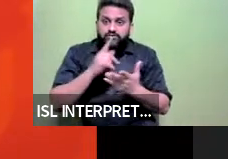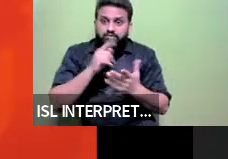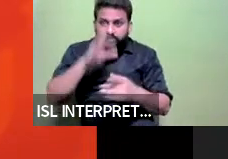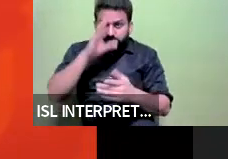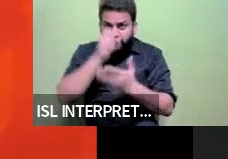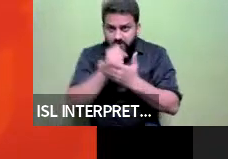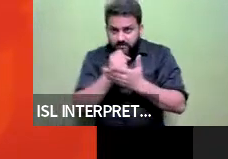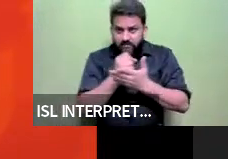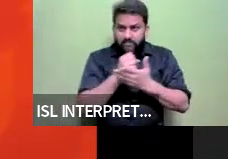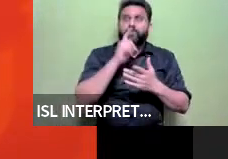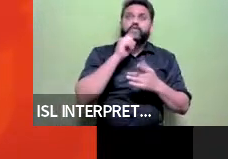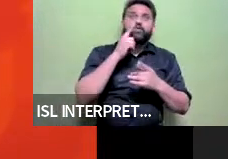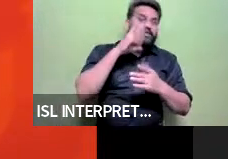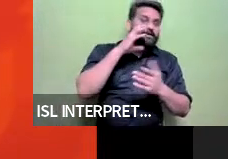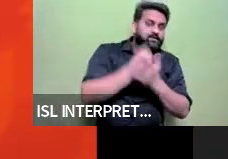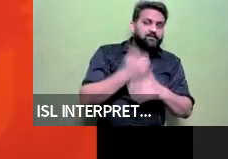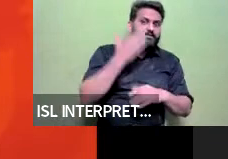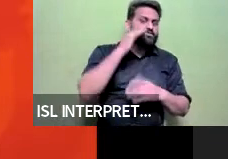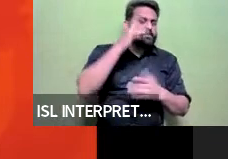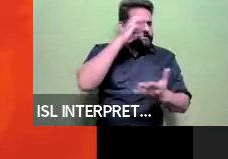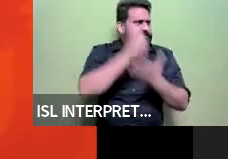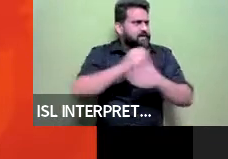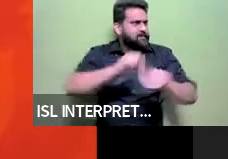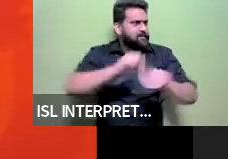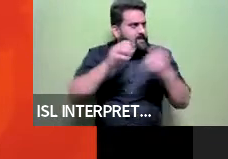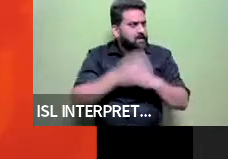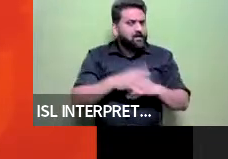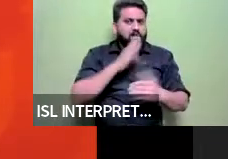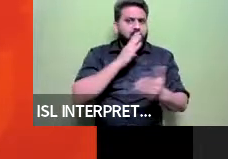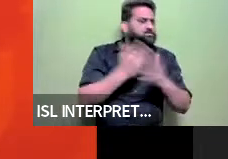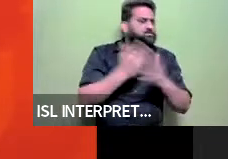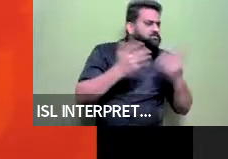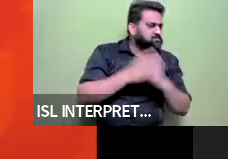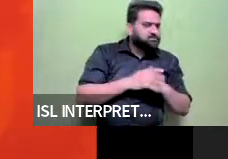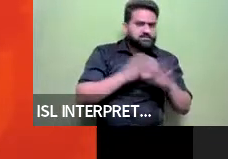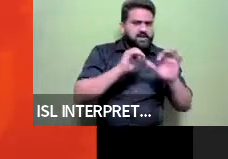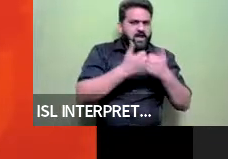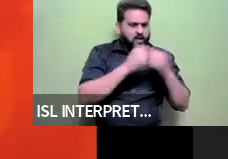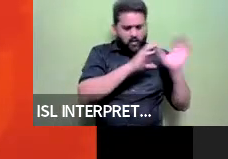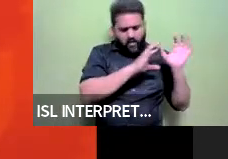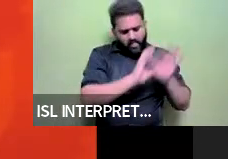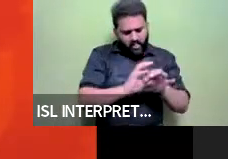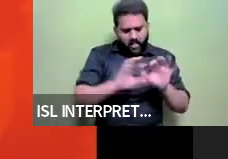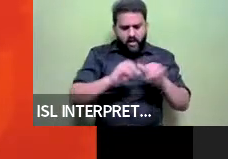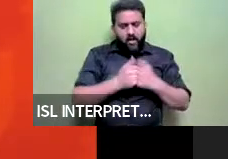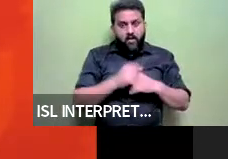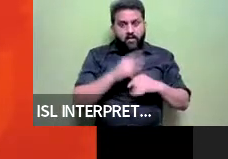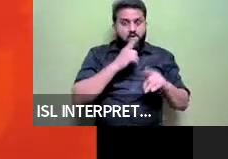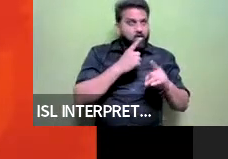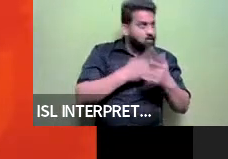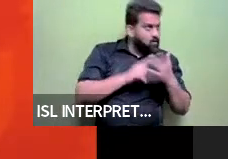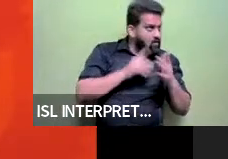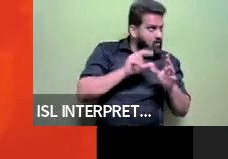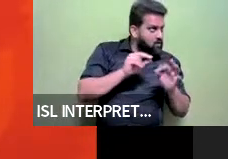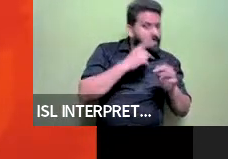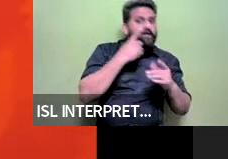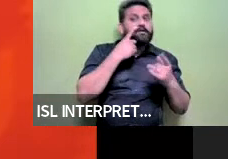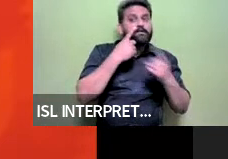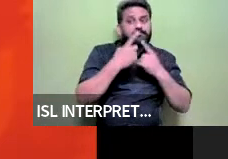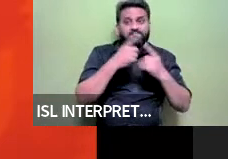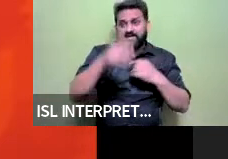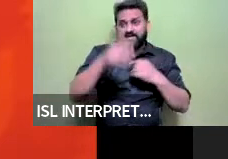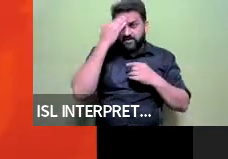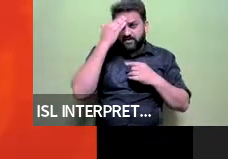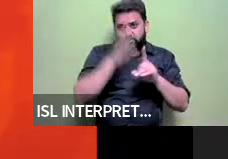when decided, what was the decision, what was the facts, how relevant and how close these facts are with your case, you should do